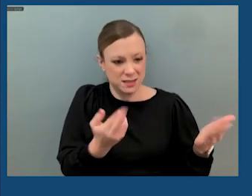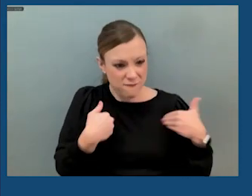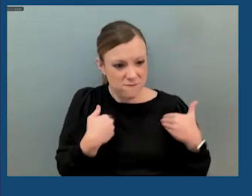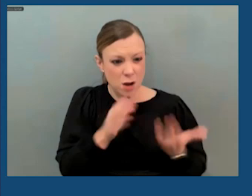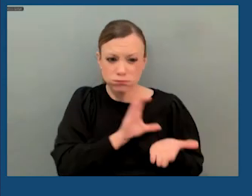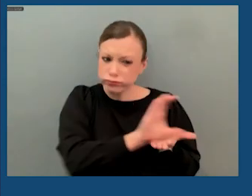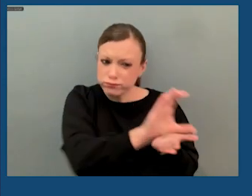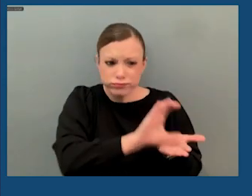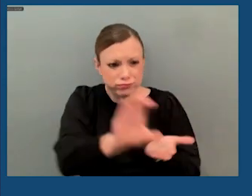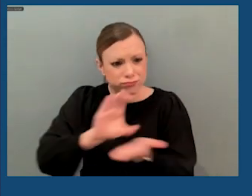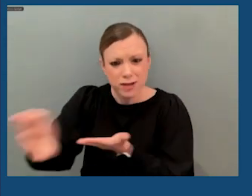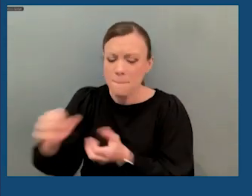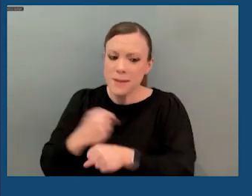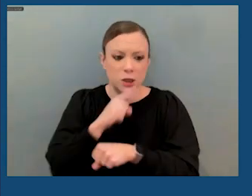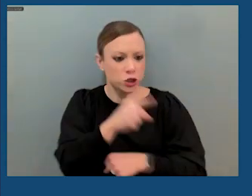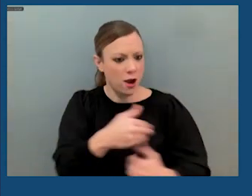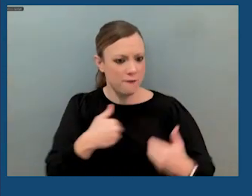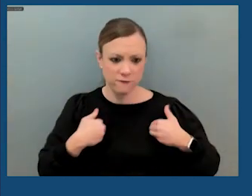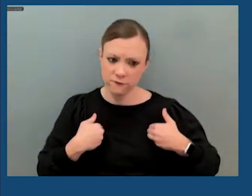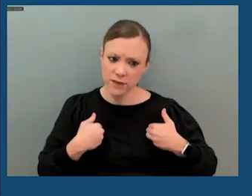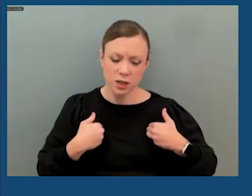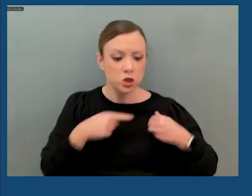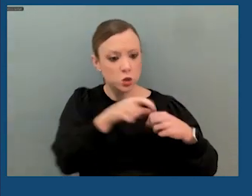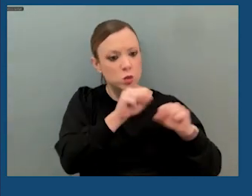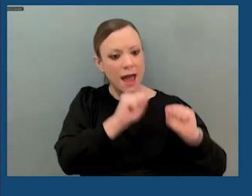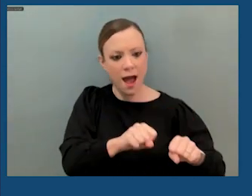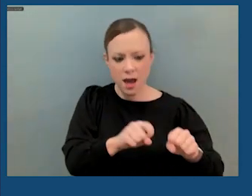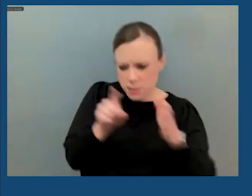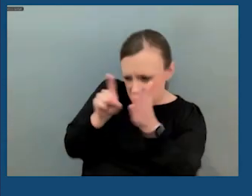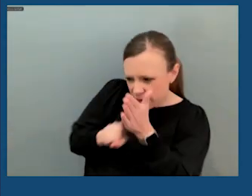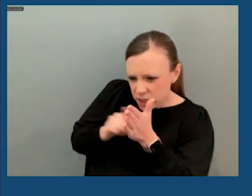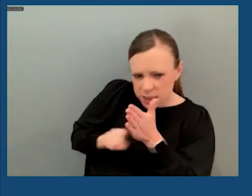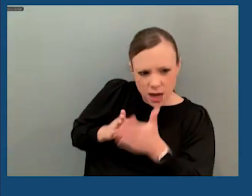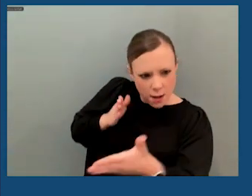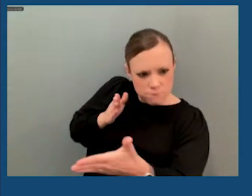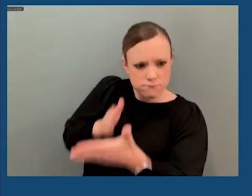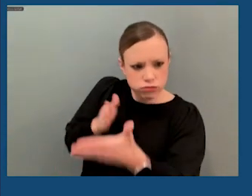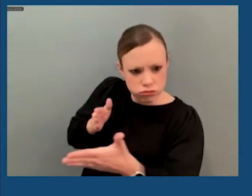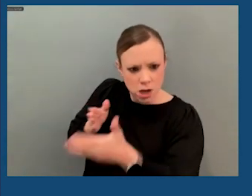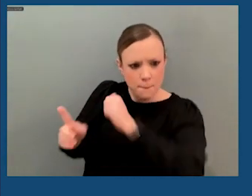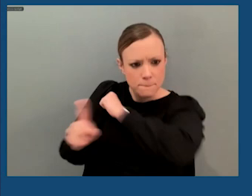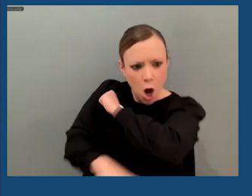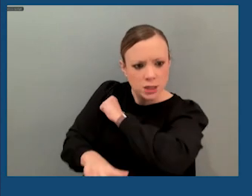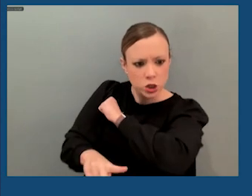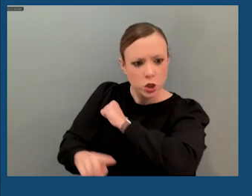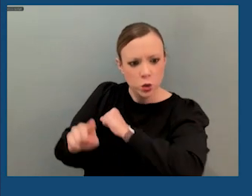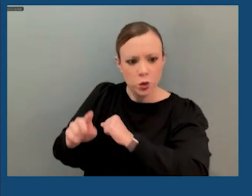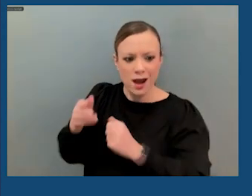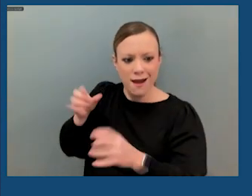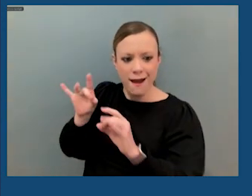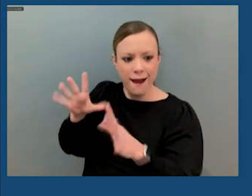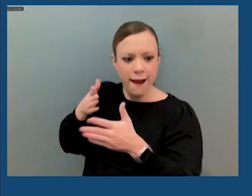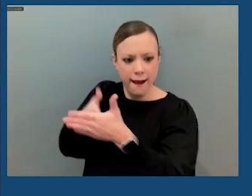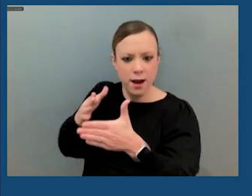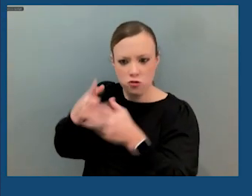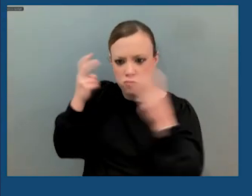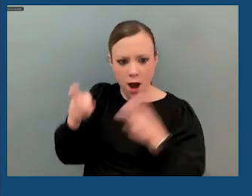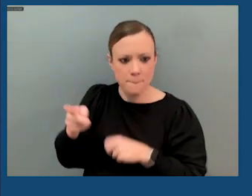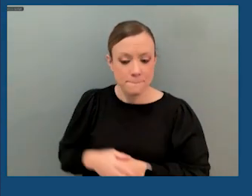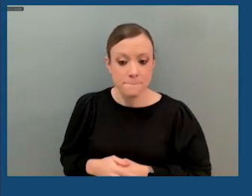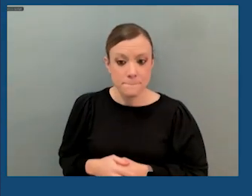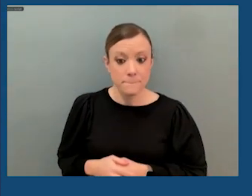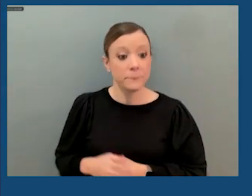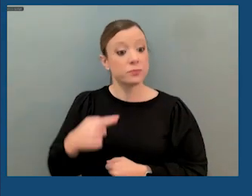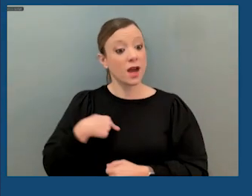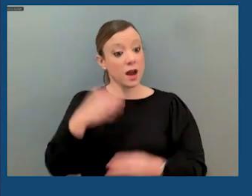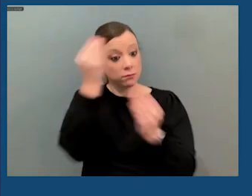you have the resources to prosecute hate crimes. And also, in my first day of the state this year, I announced that there'll